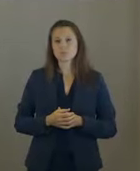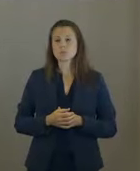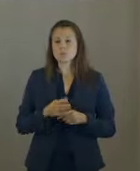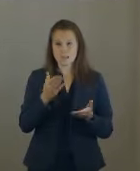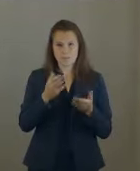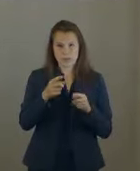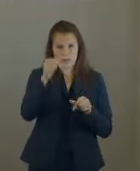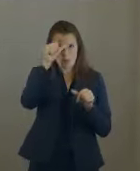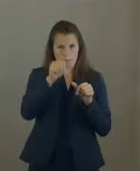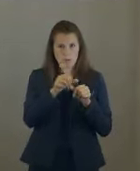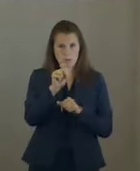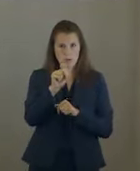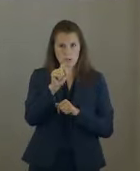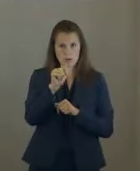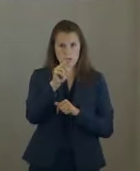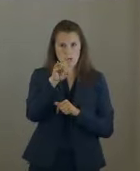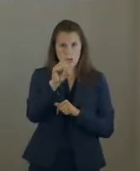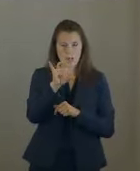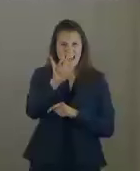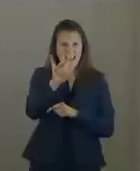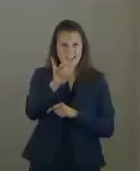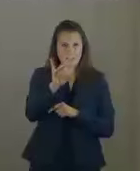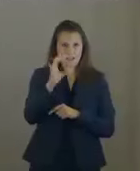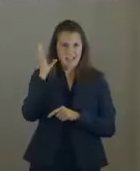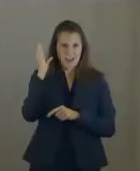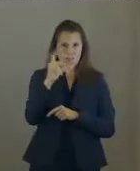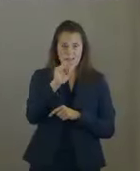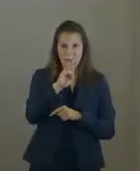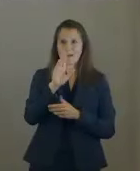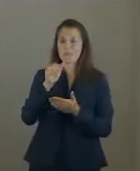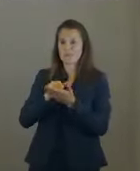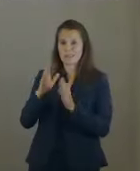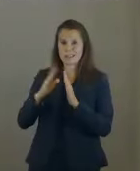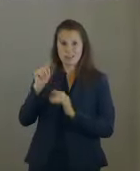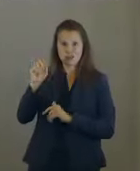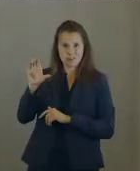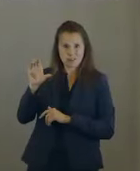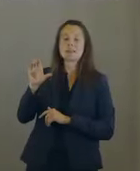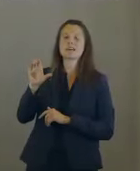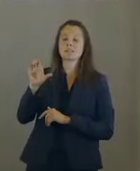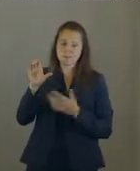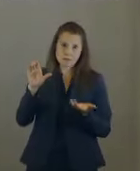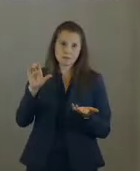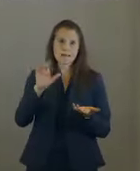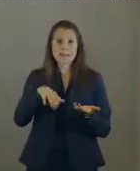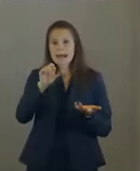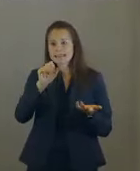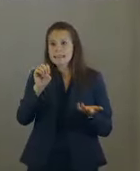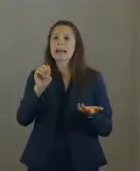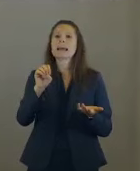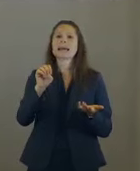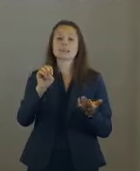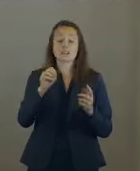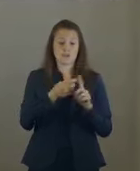You'll recall Studio 8 Hair Lab versus City of Traverse City was essentially a case brought